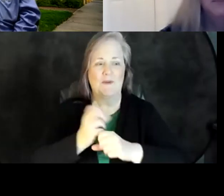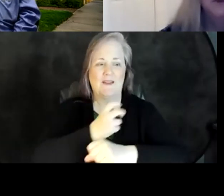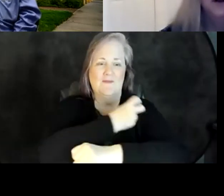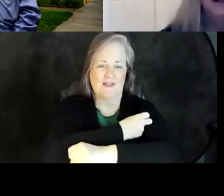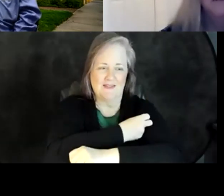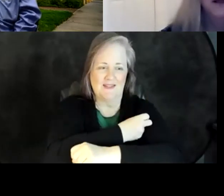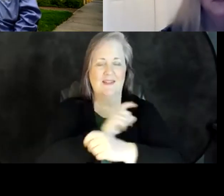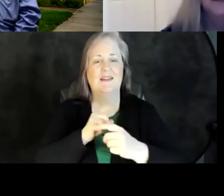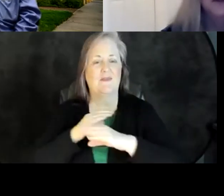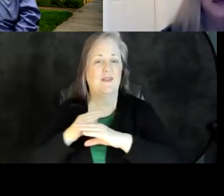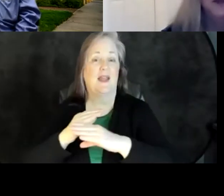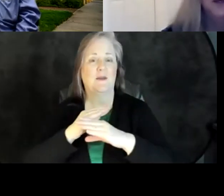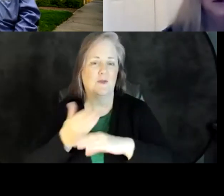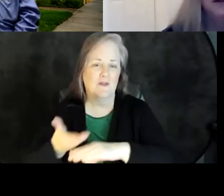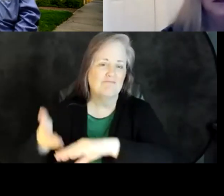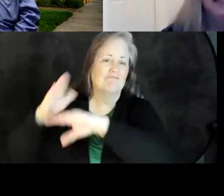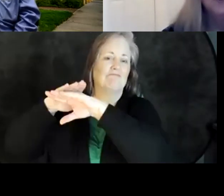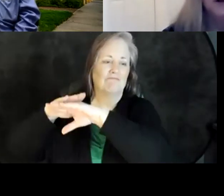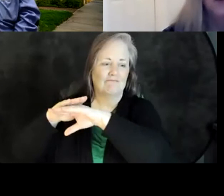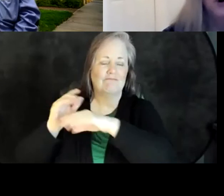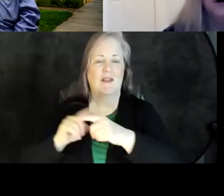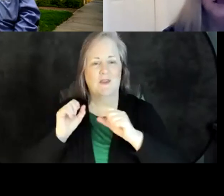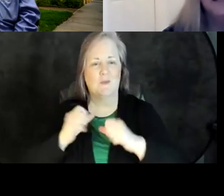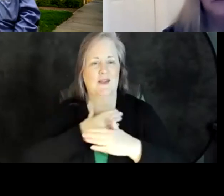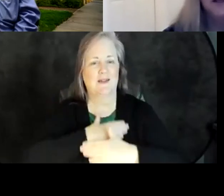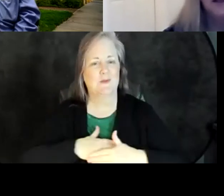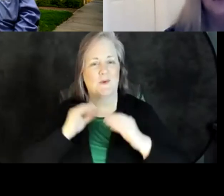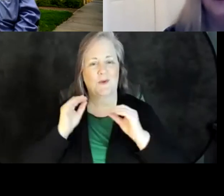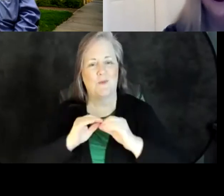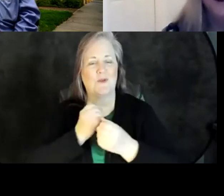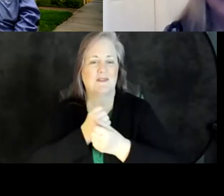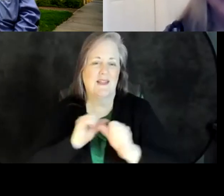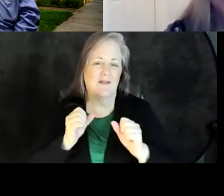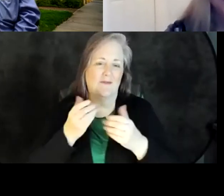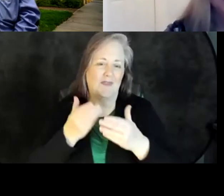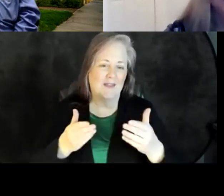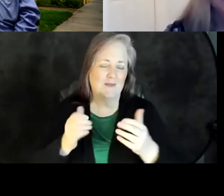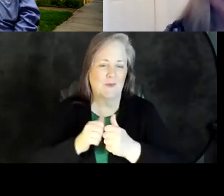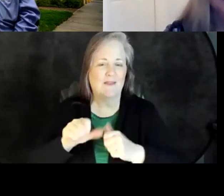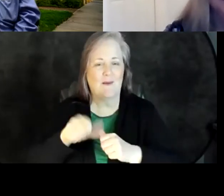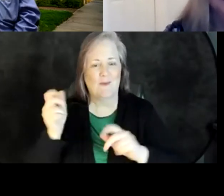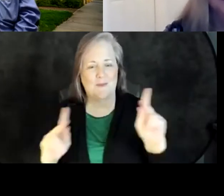get that immunity level up so that we can enjoy more safely with one another.